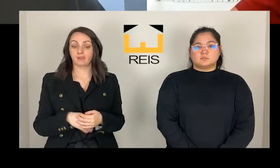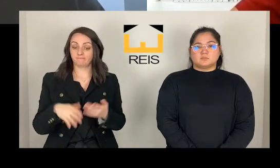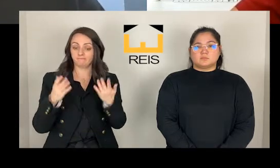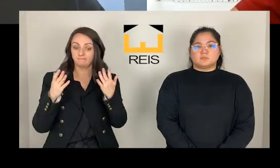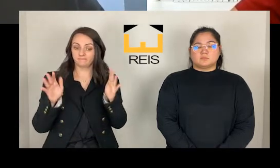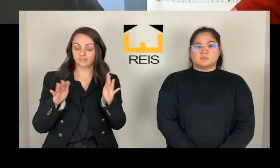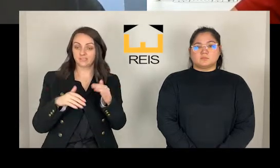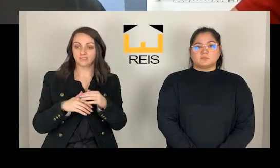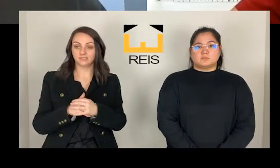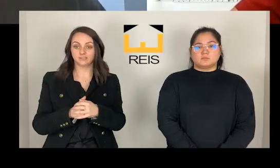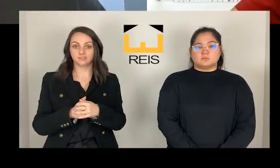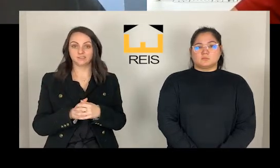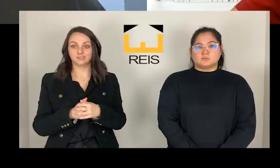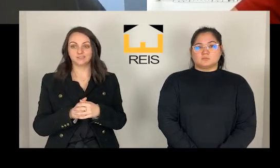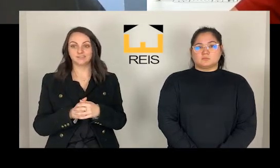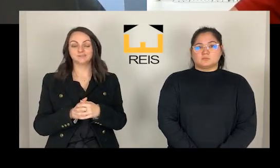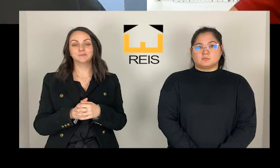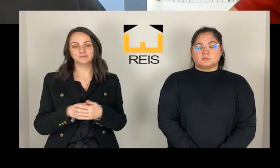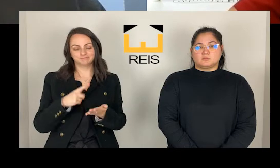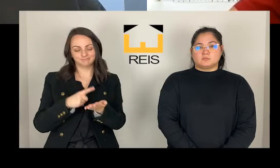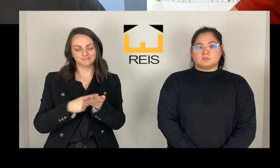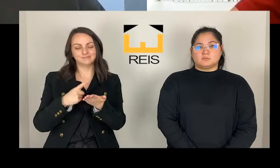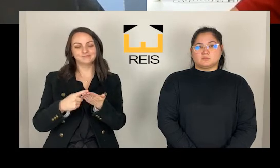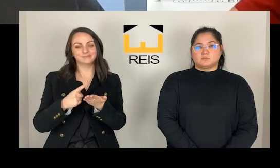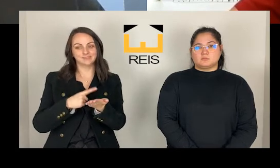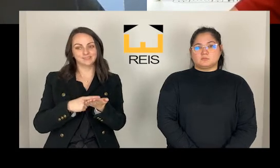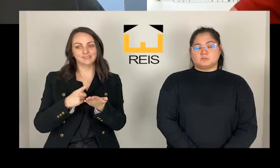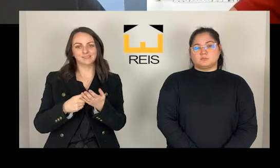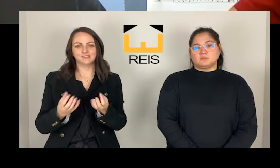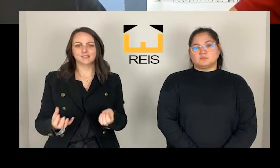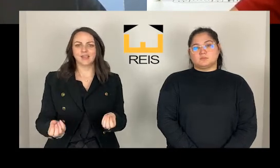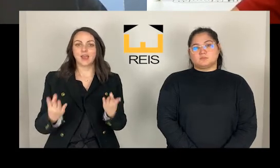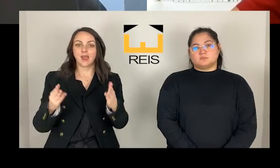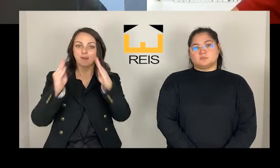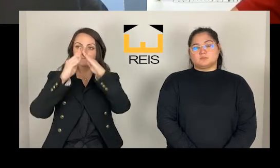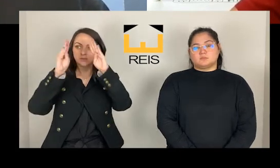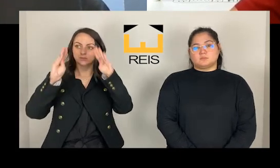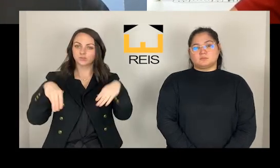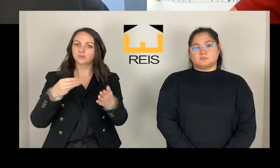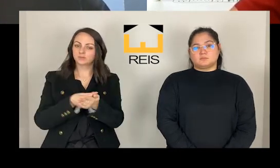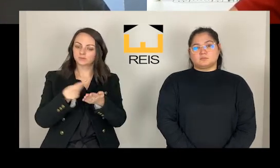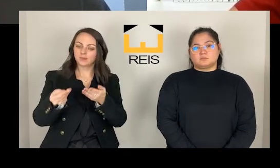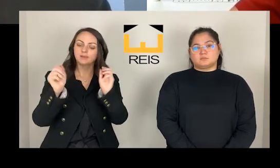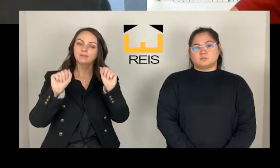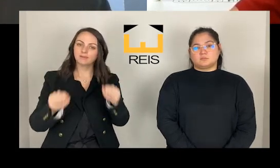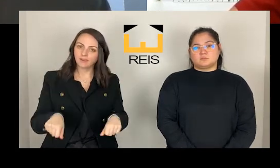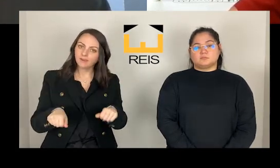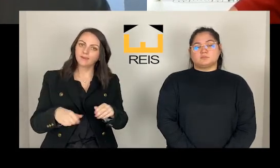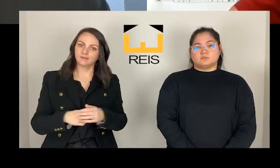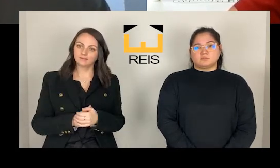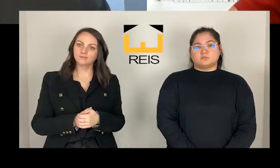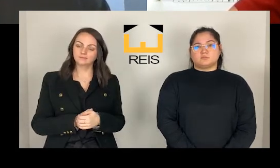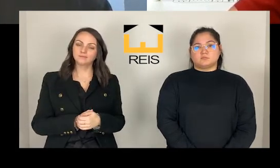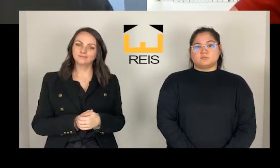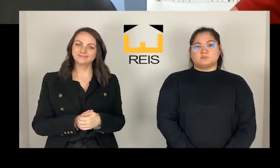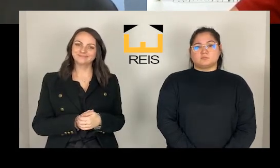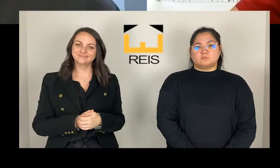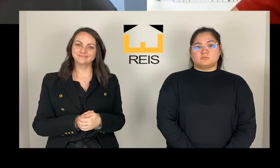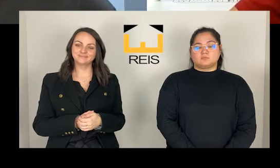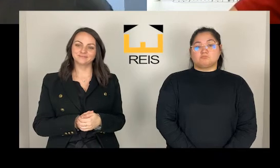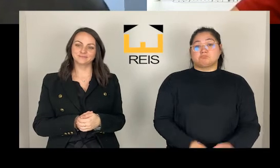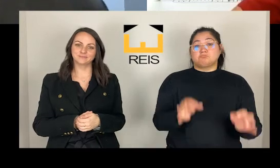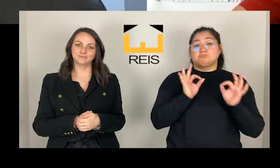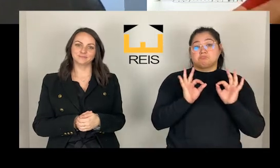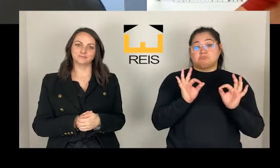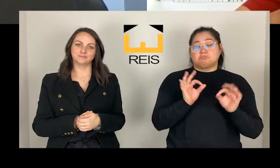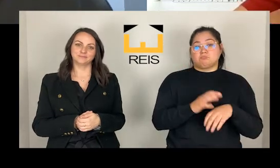point in time, we would be able to discuss exactly how much the person would be pre-approved for, how much money they would have to buy a house.